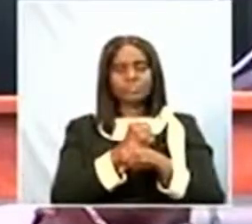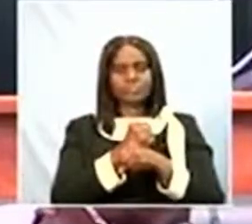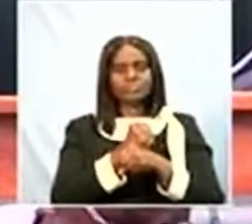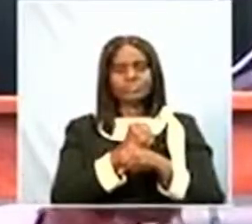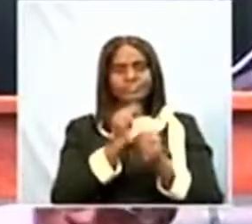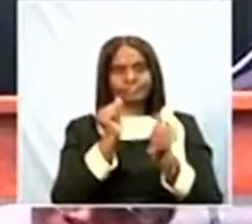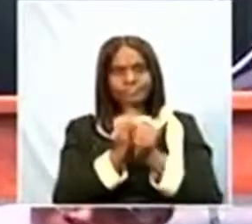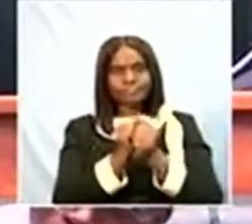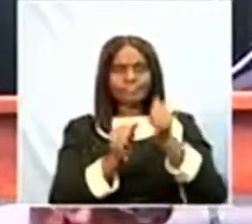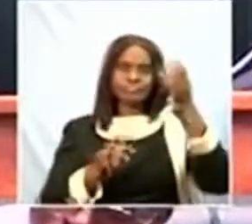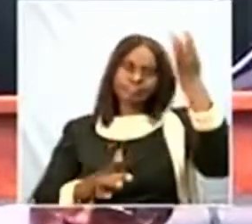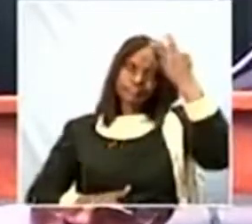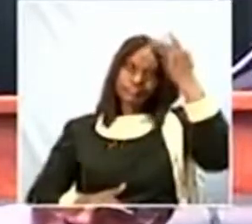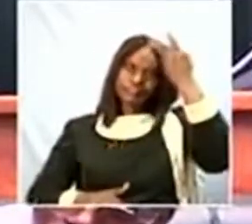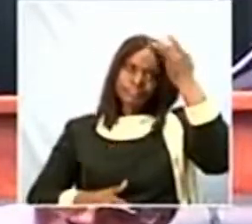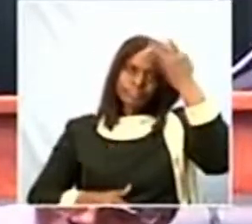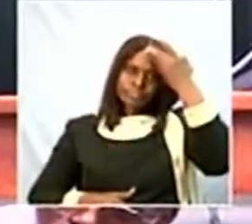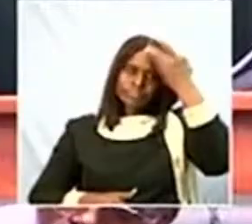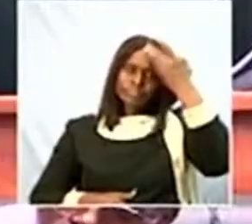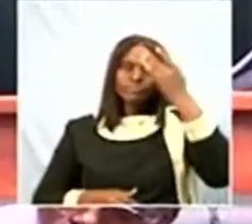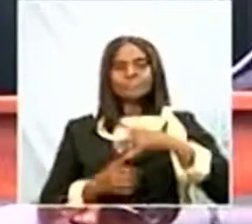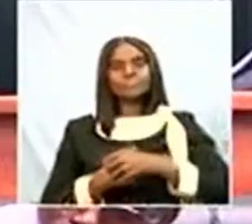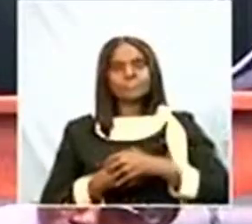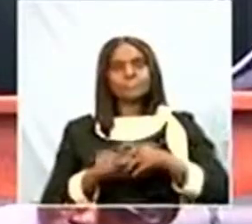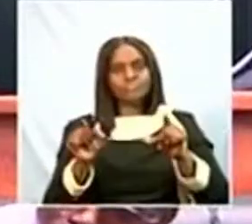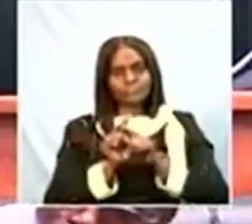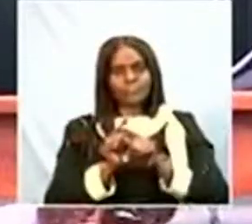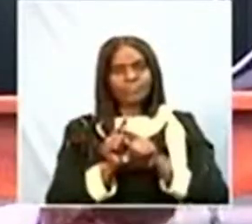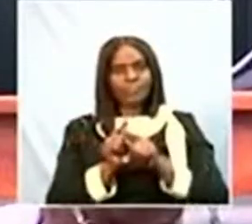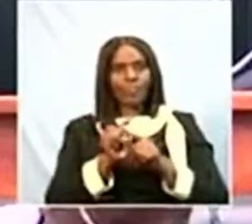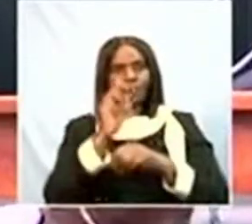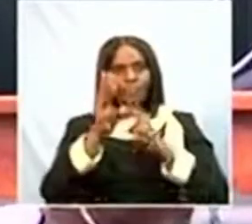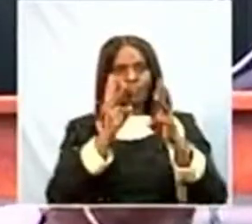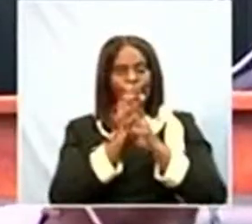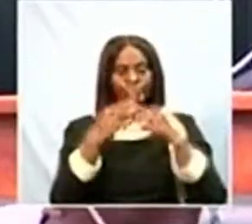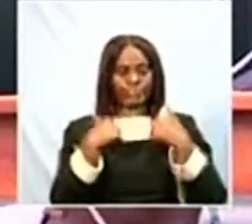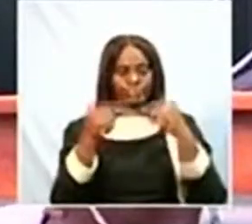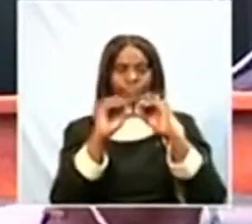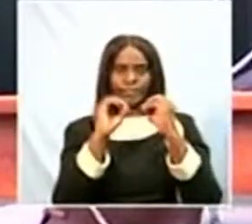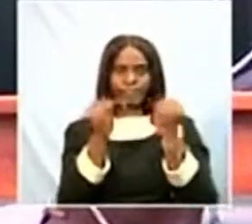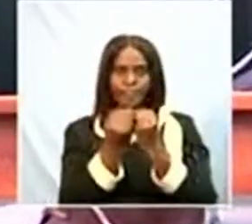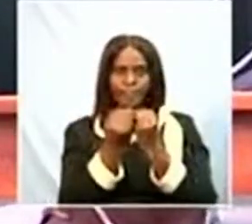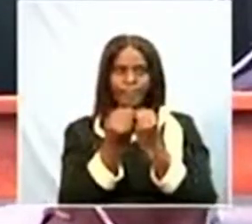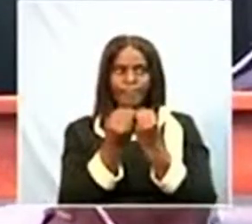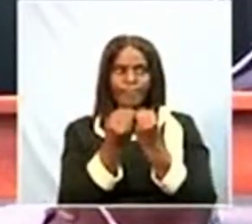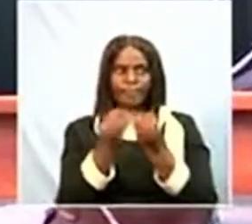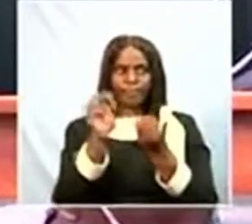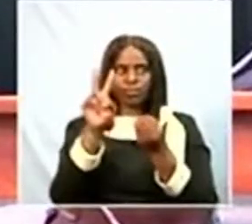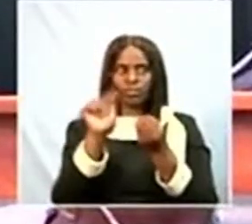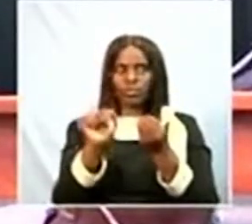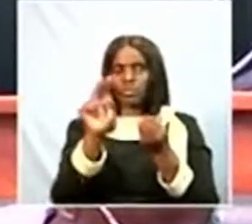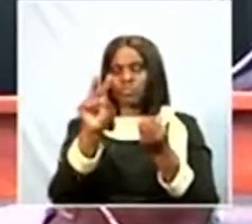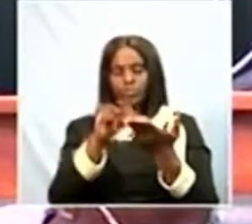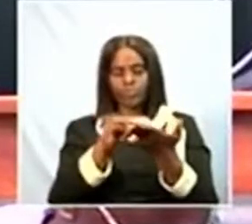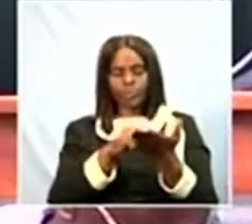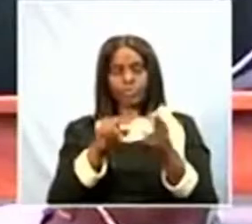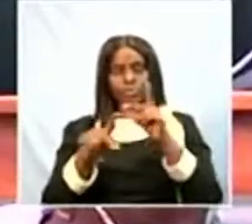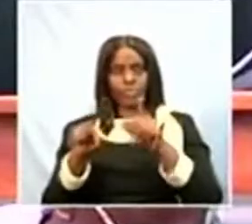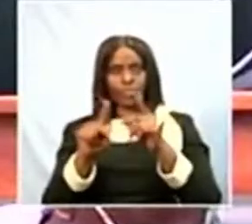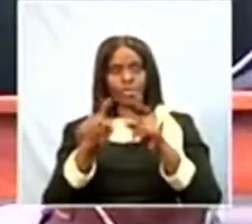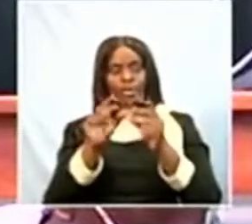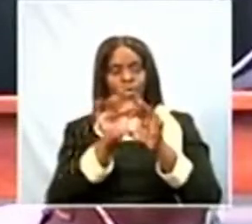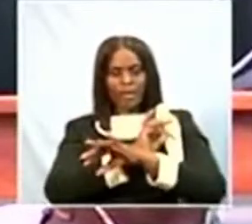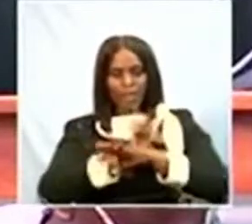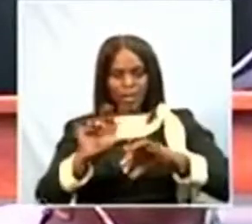contributes for diseases to spread. World Health Organization estimates 2.2 billion people lack access to